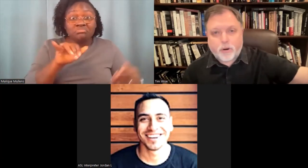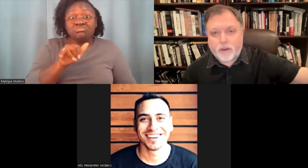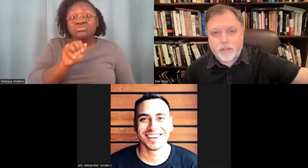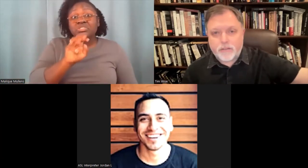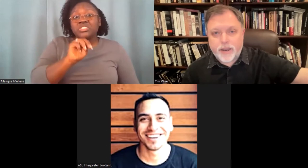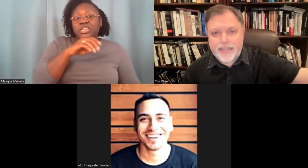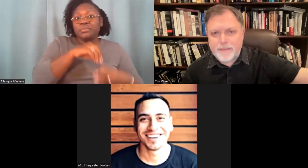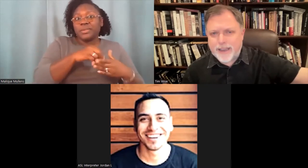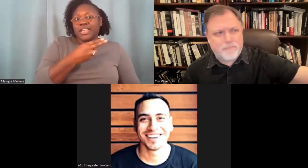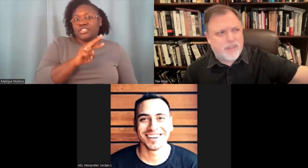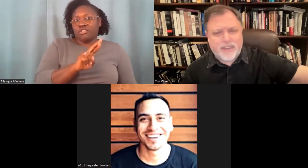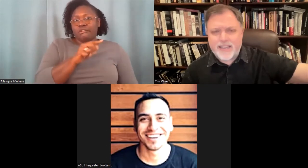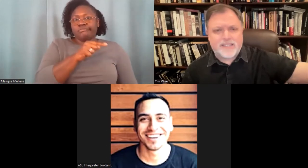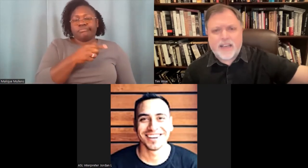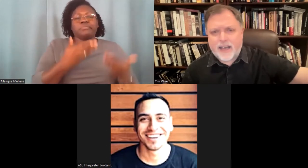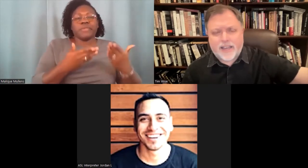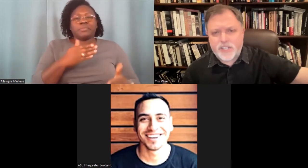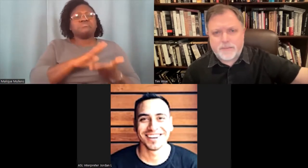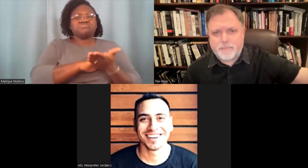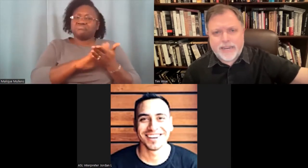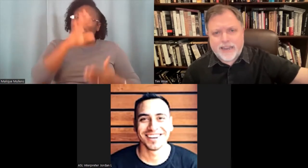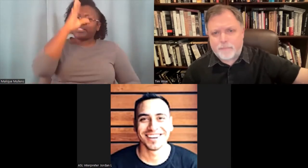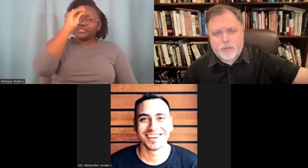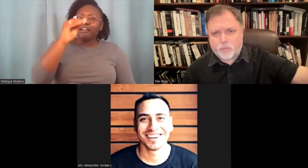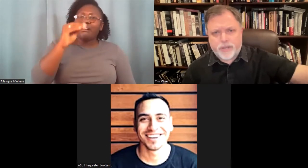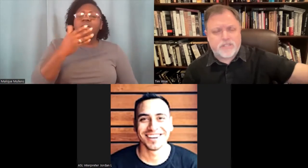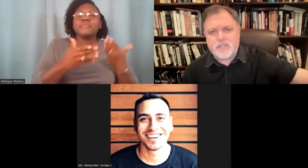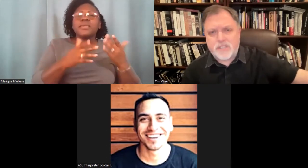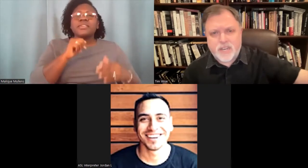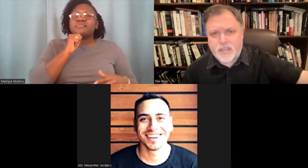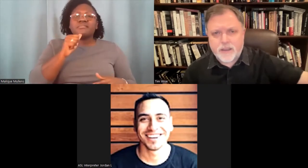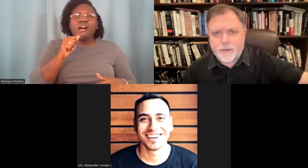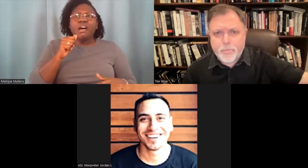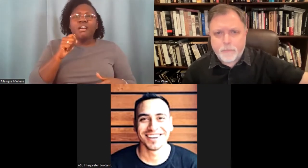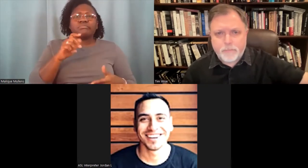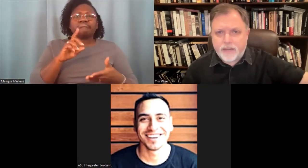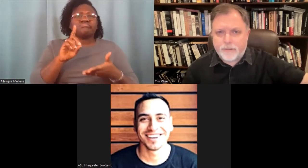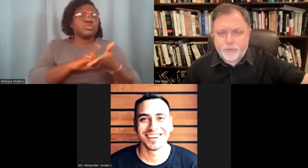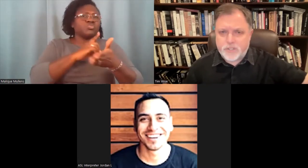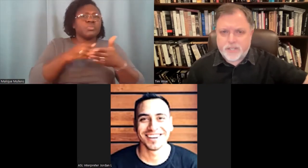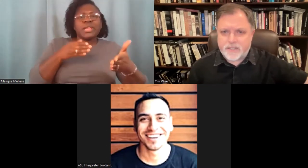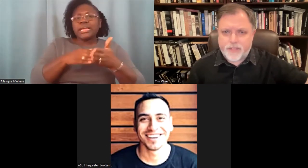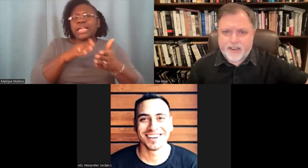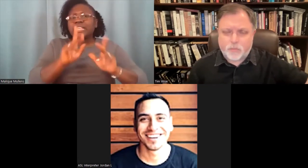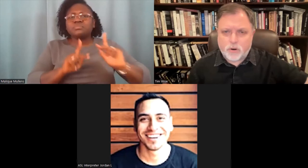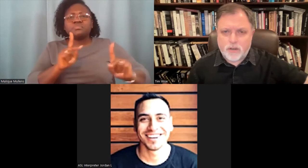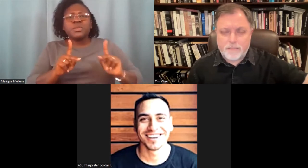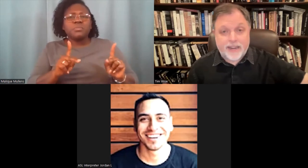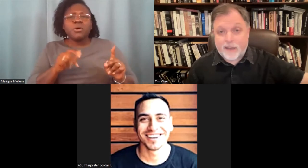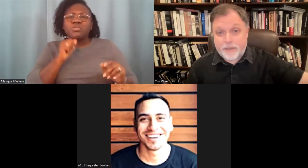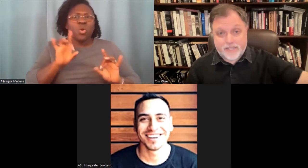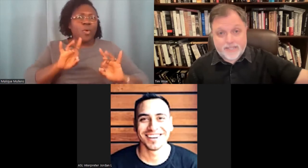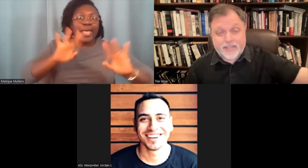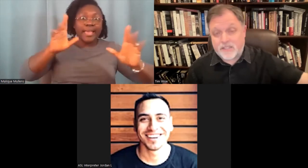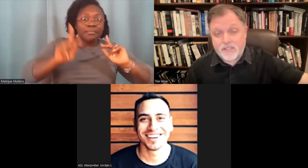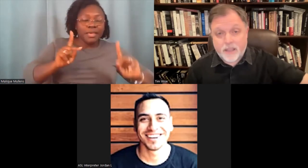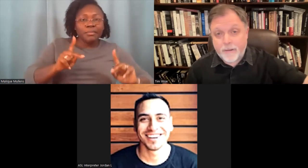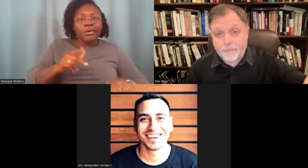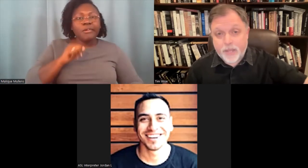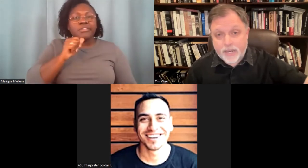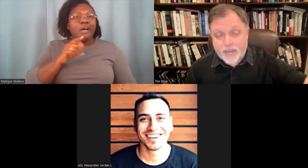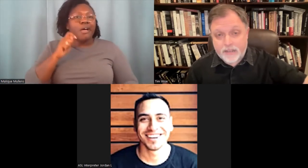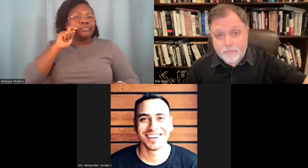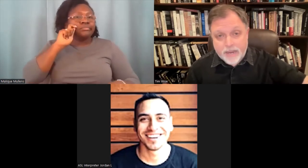HR department, right? He might be a nice guy. Jim might not be a racist in any meaningful sense of that word. He might not be a